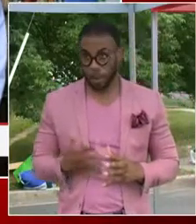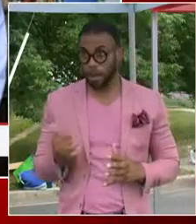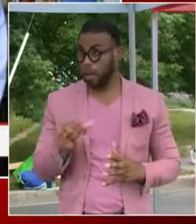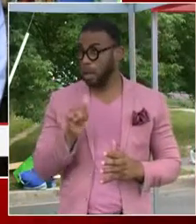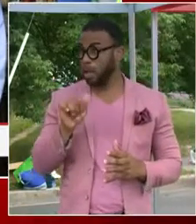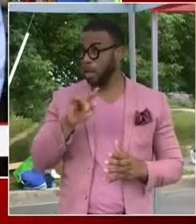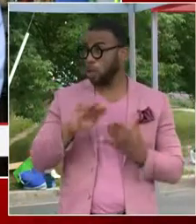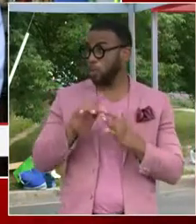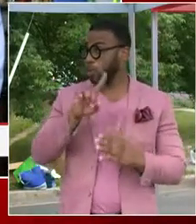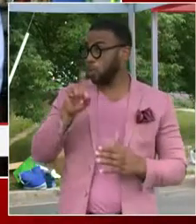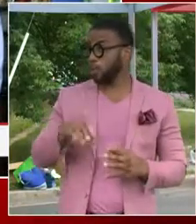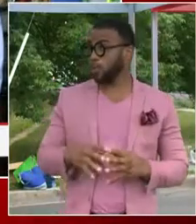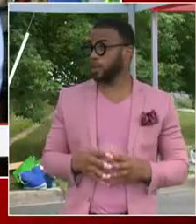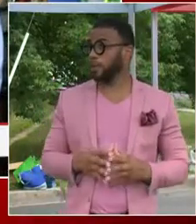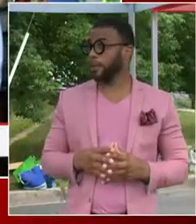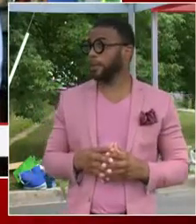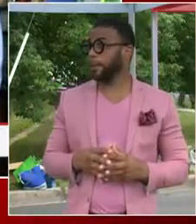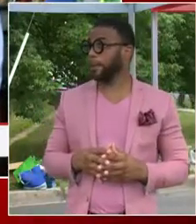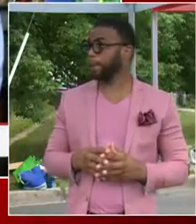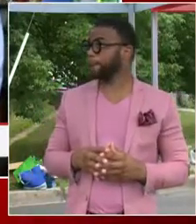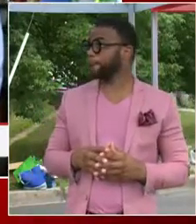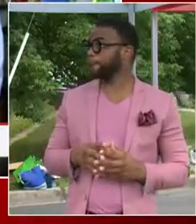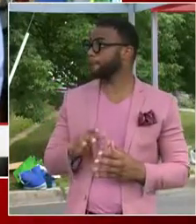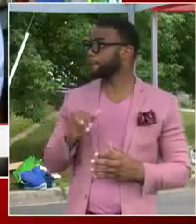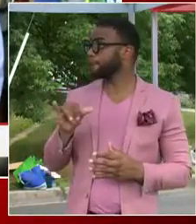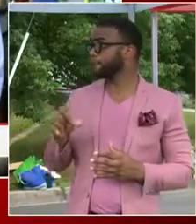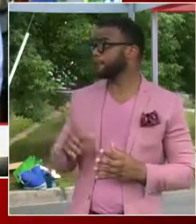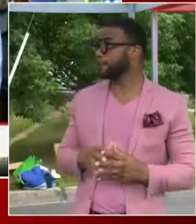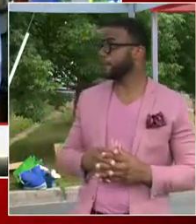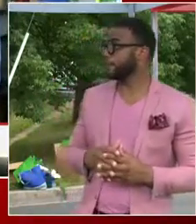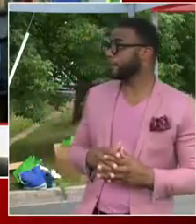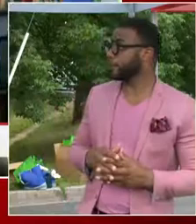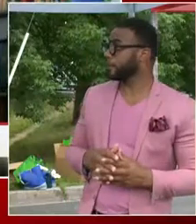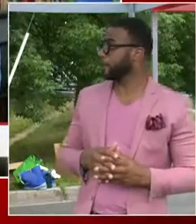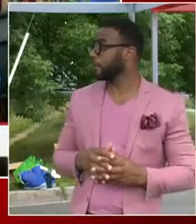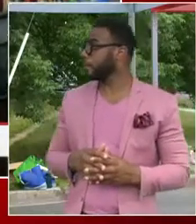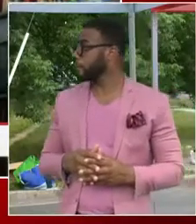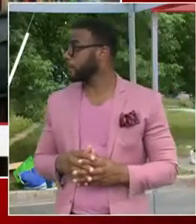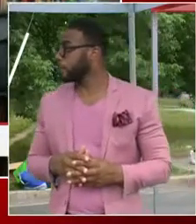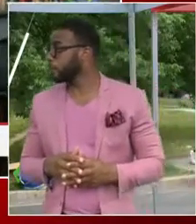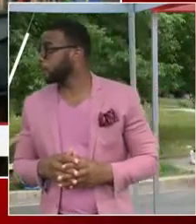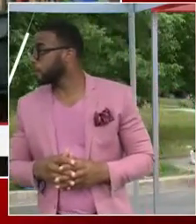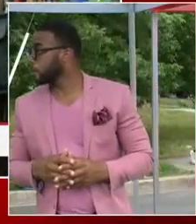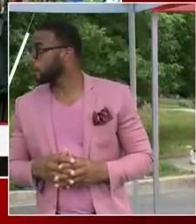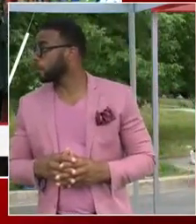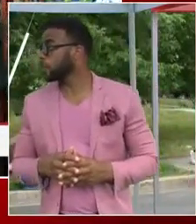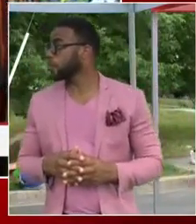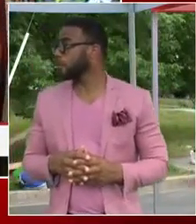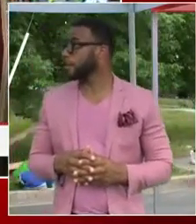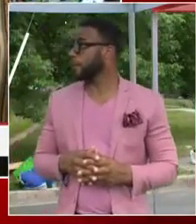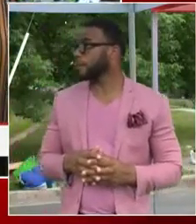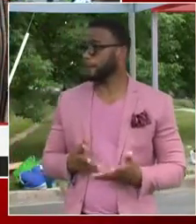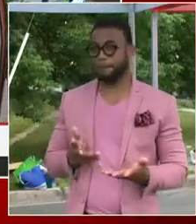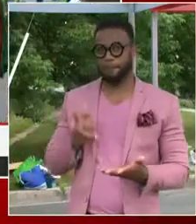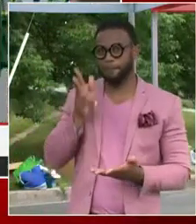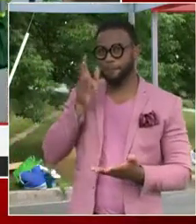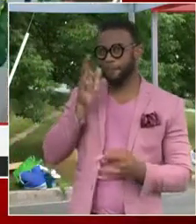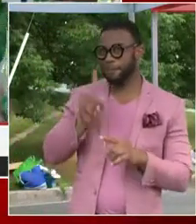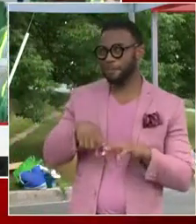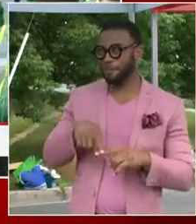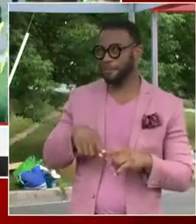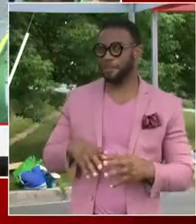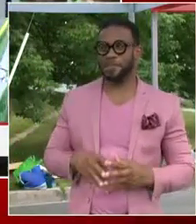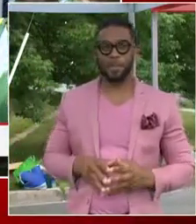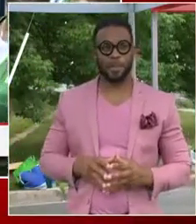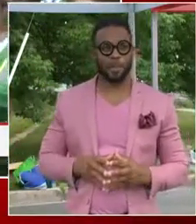Any other community questions? Yes. As far as you guys not being able to let